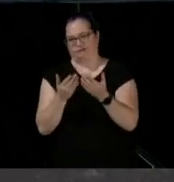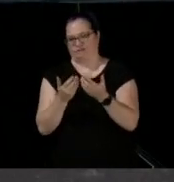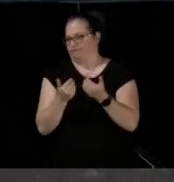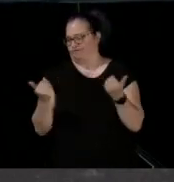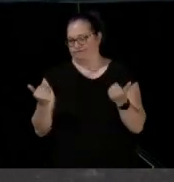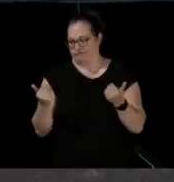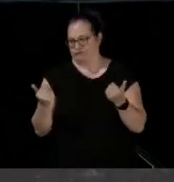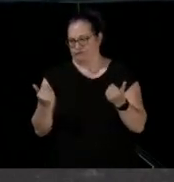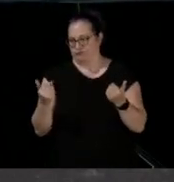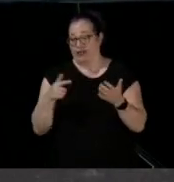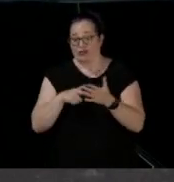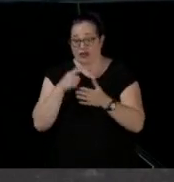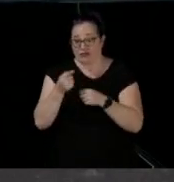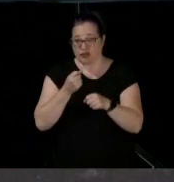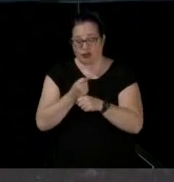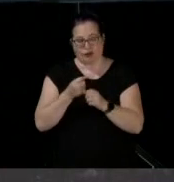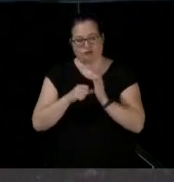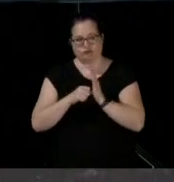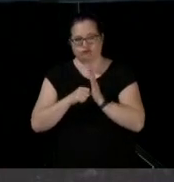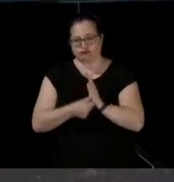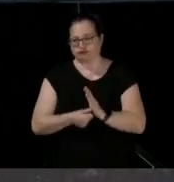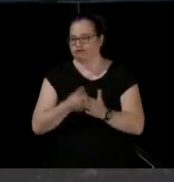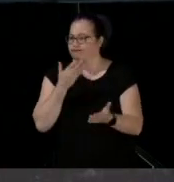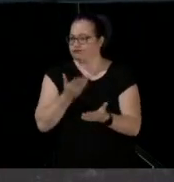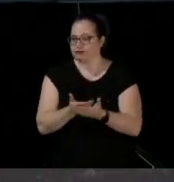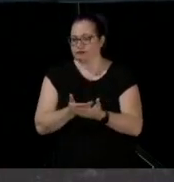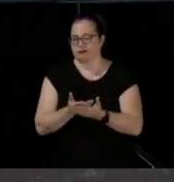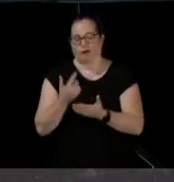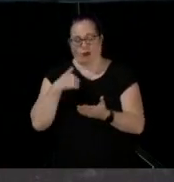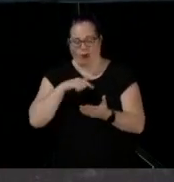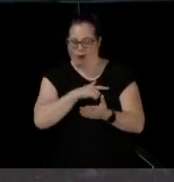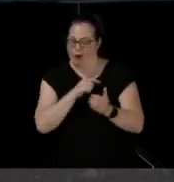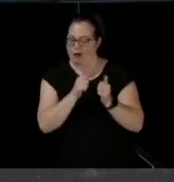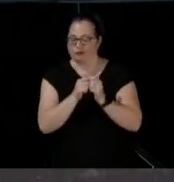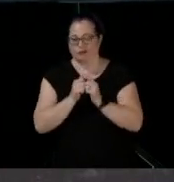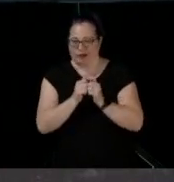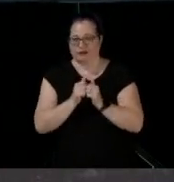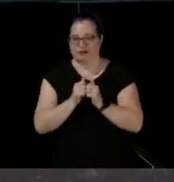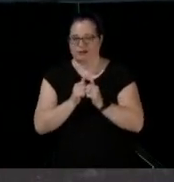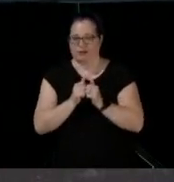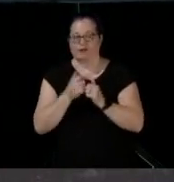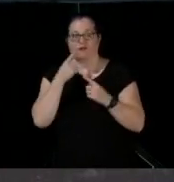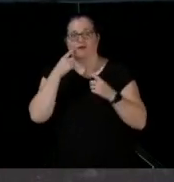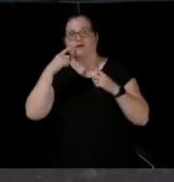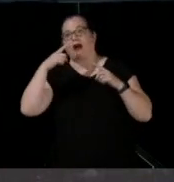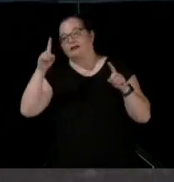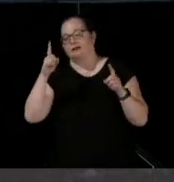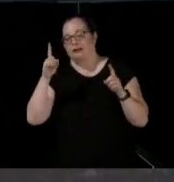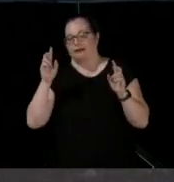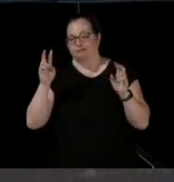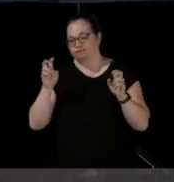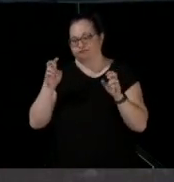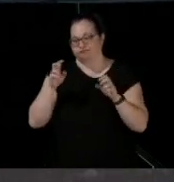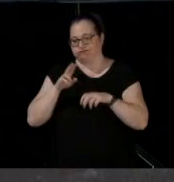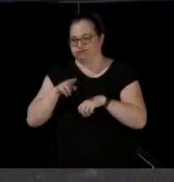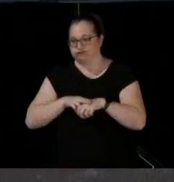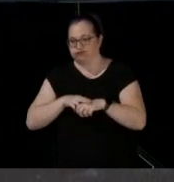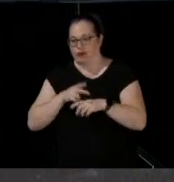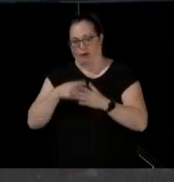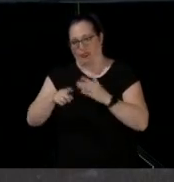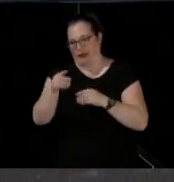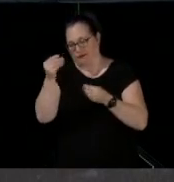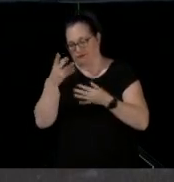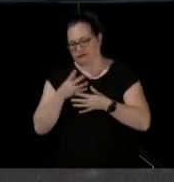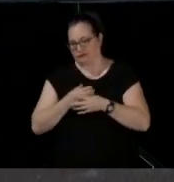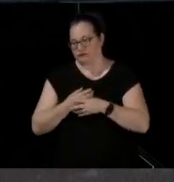This year proved that we were all in this together as we finally got to live out the plot we were promised. Today, we are breaking